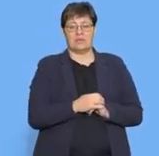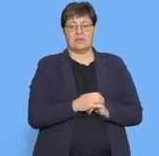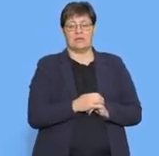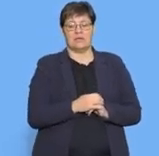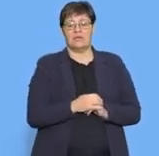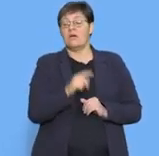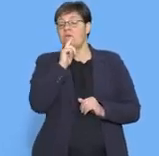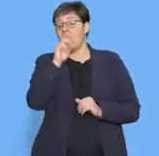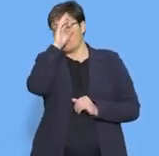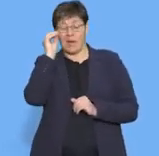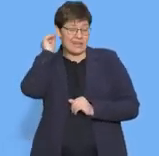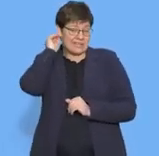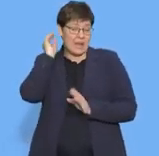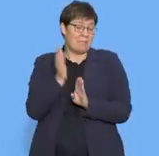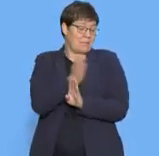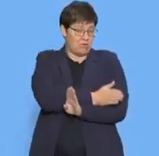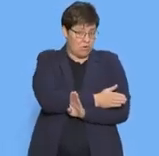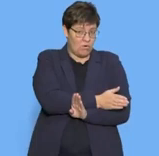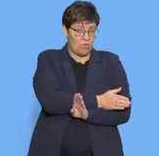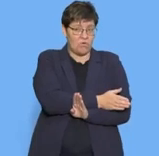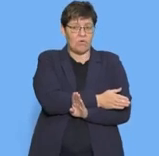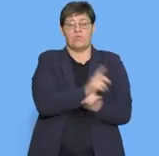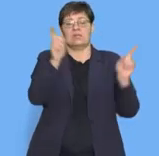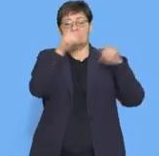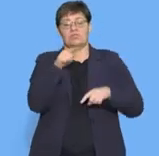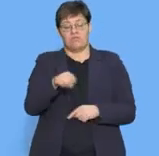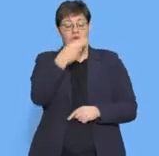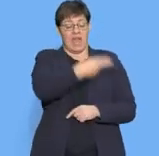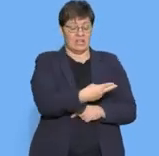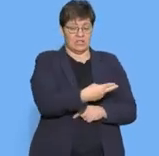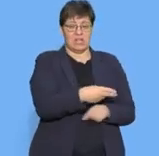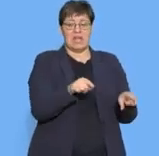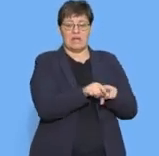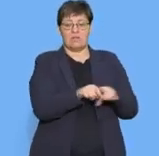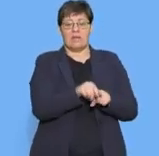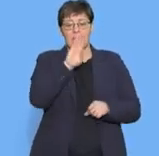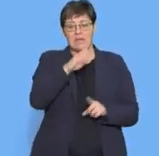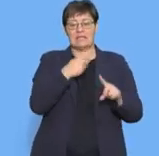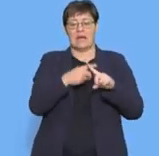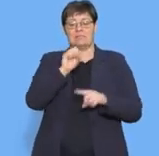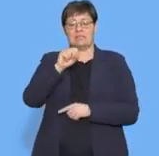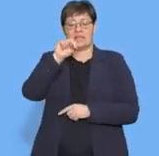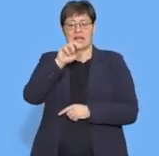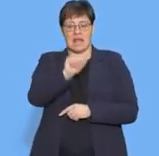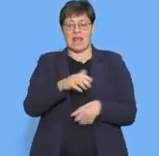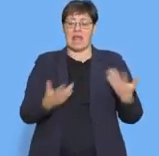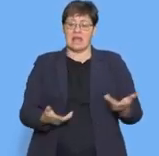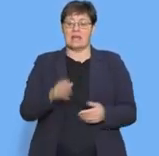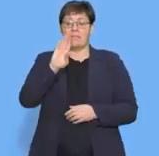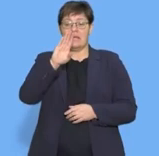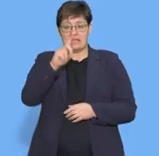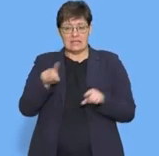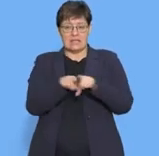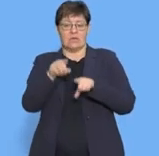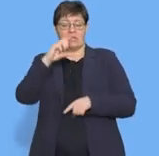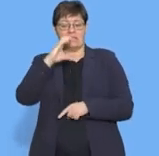Okay, so just to remind ourselves what we had on the previous slide, we had an expression for H, and we had just made an expression for